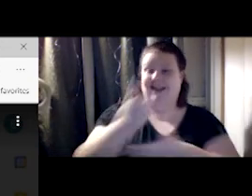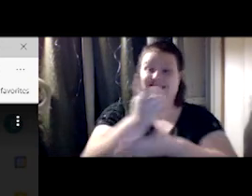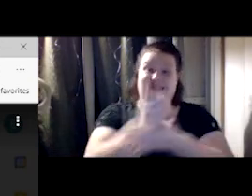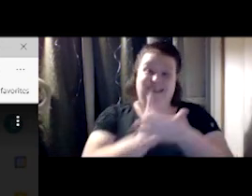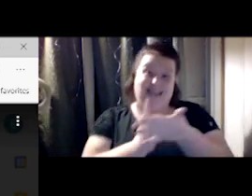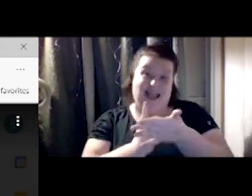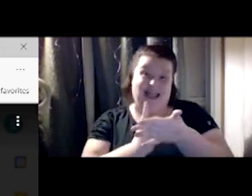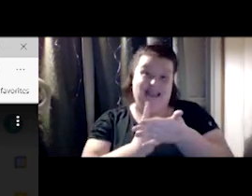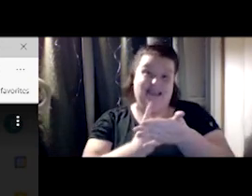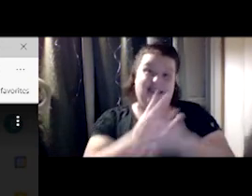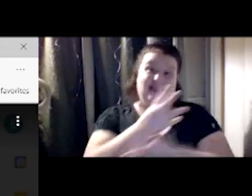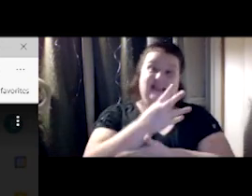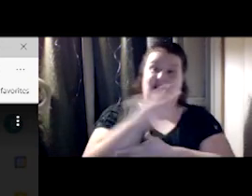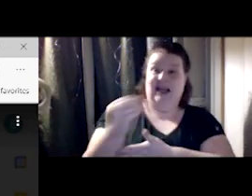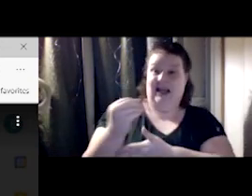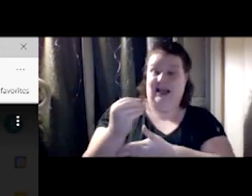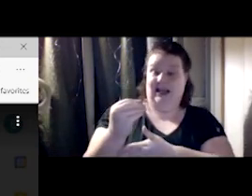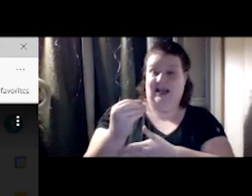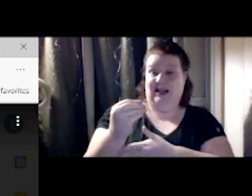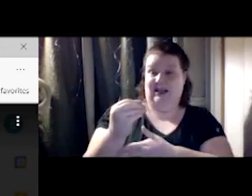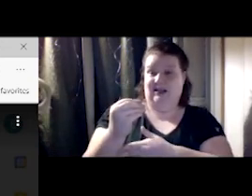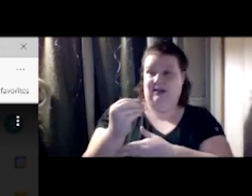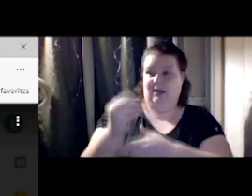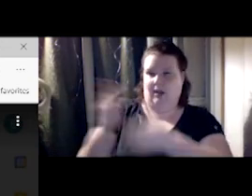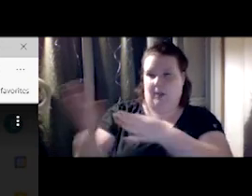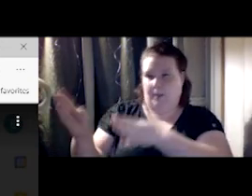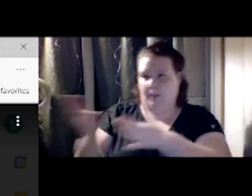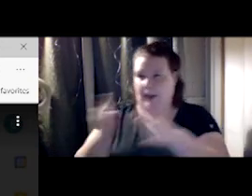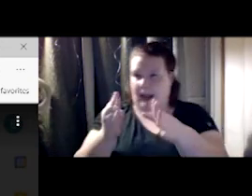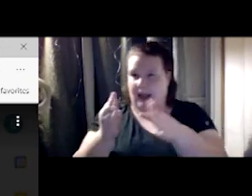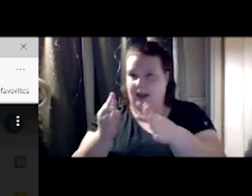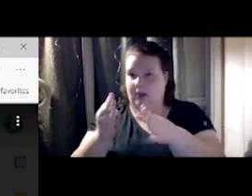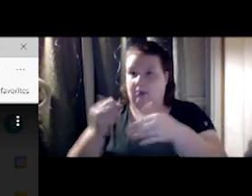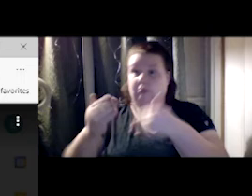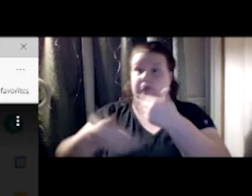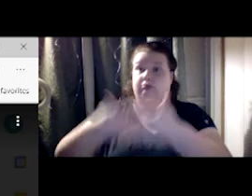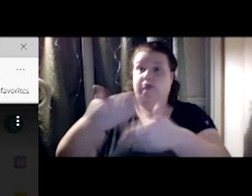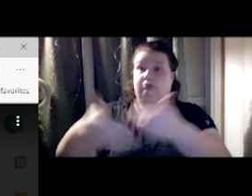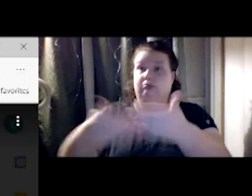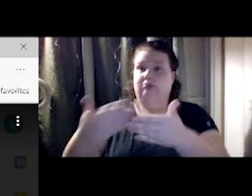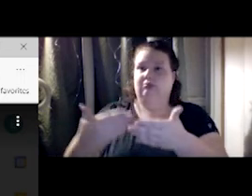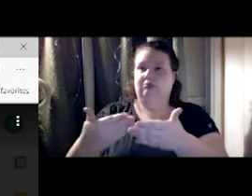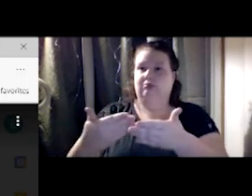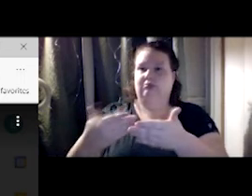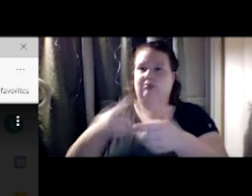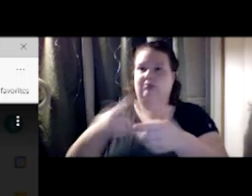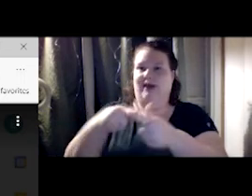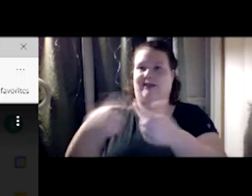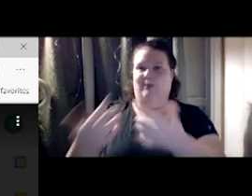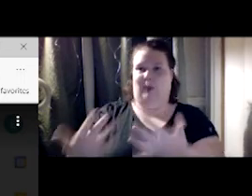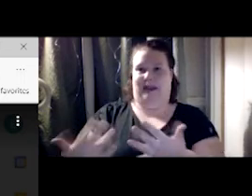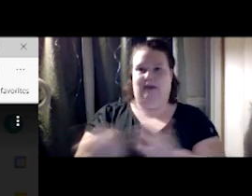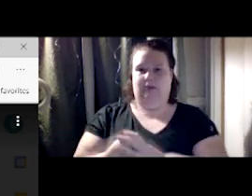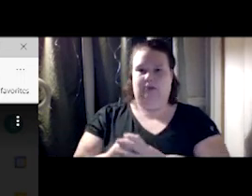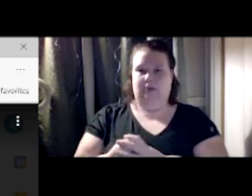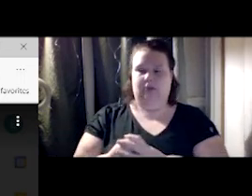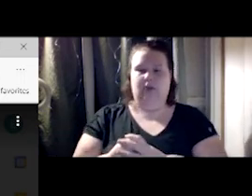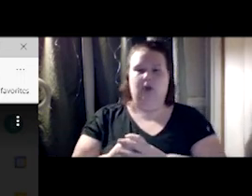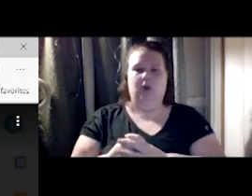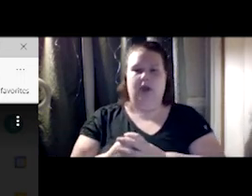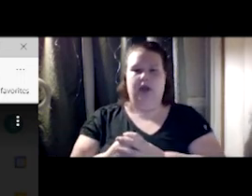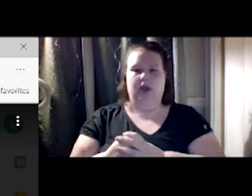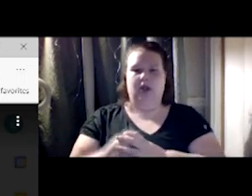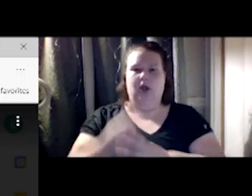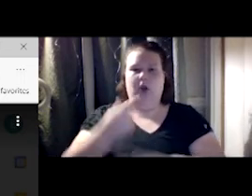plan standpoint. So we're just waiting now on moving forward with that project. So when we were looking at that on